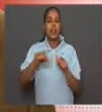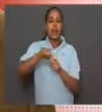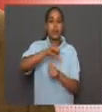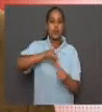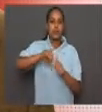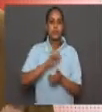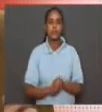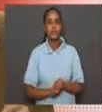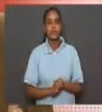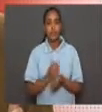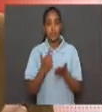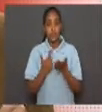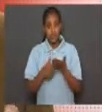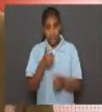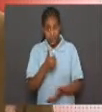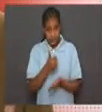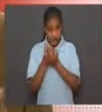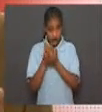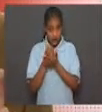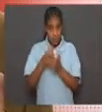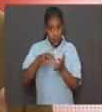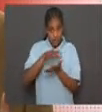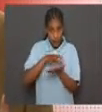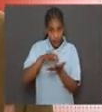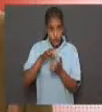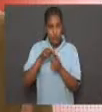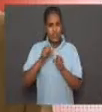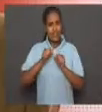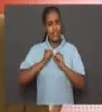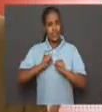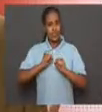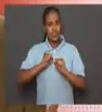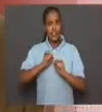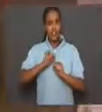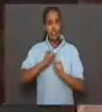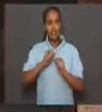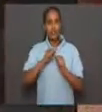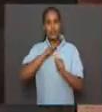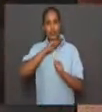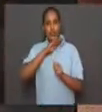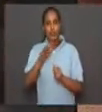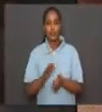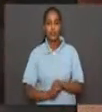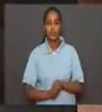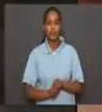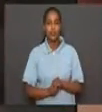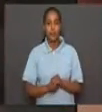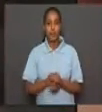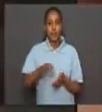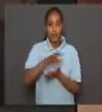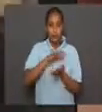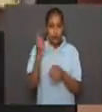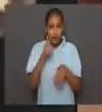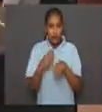atoms. This helps the alloy to resist deformation. Alloys are